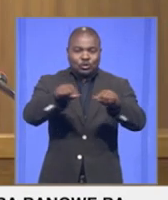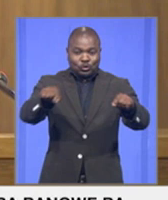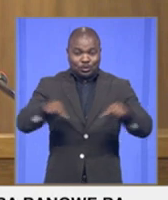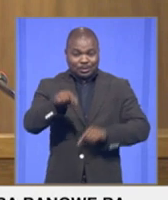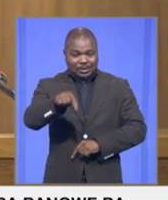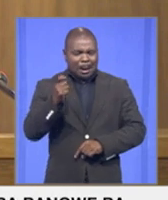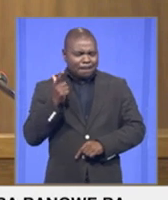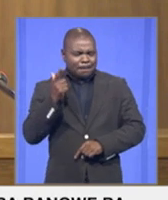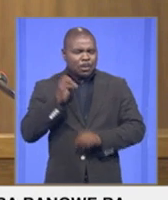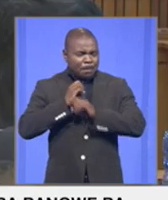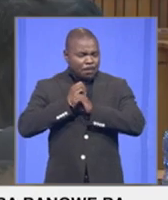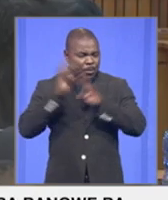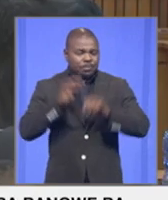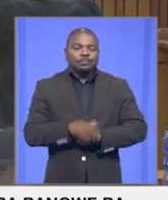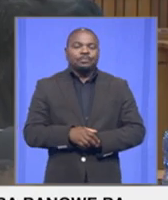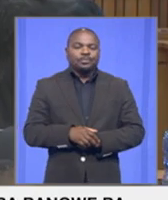the kitchen.